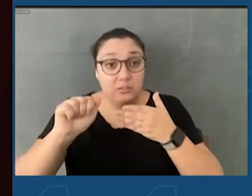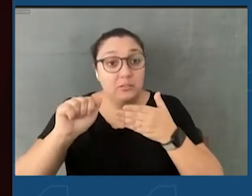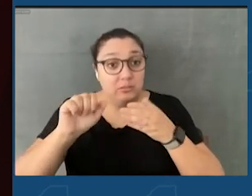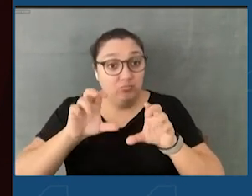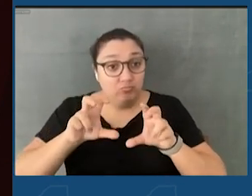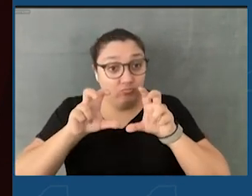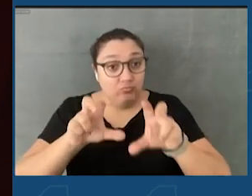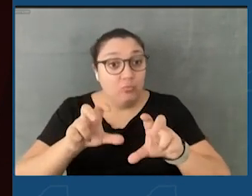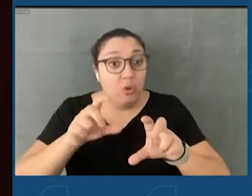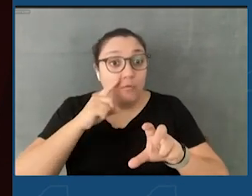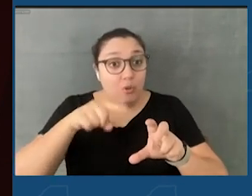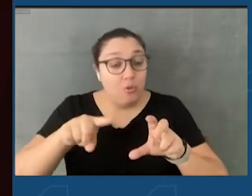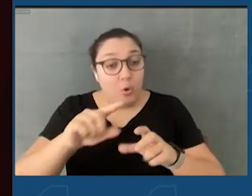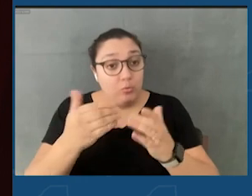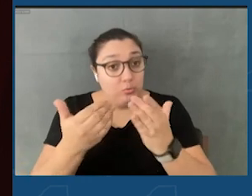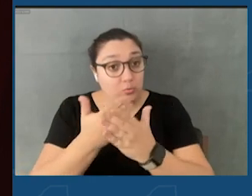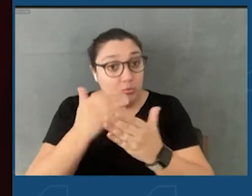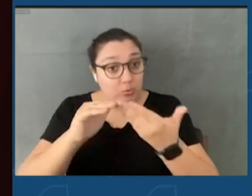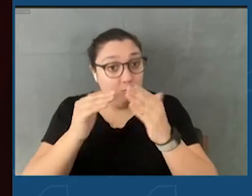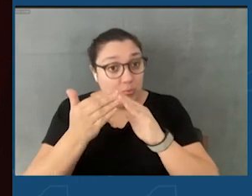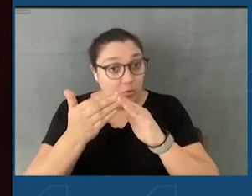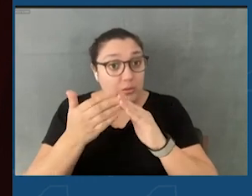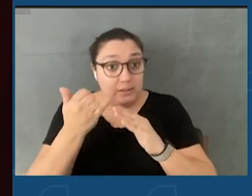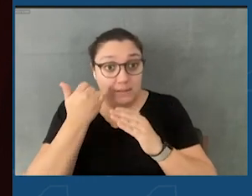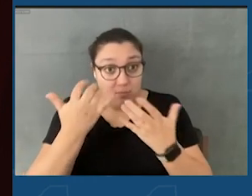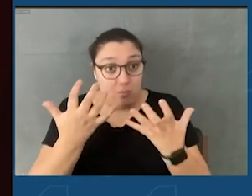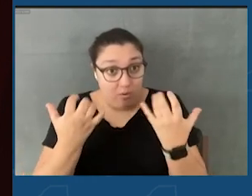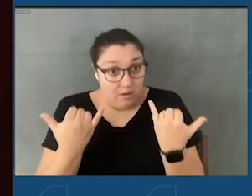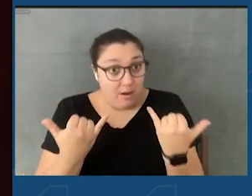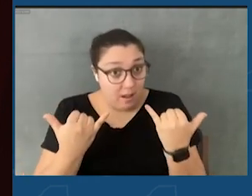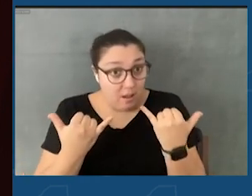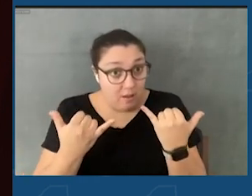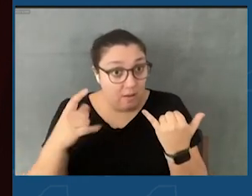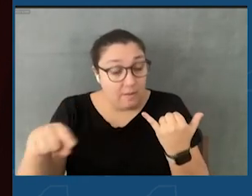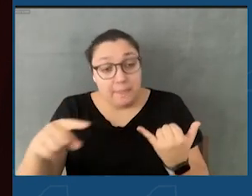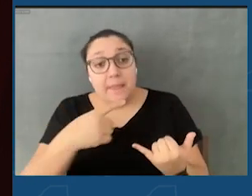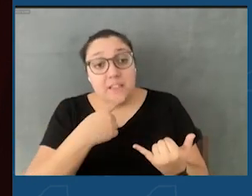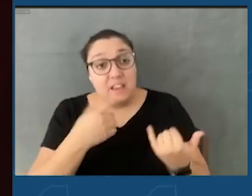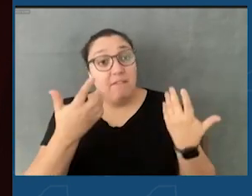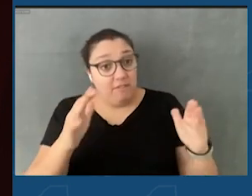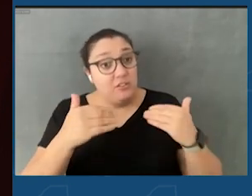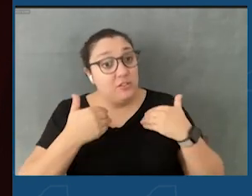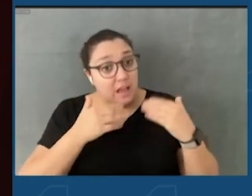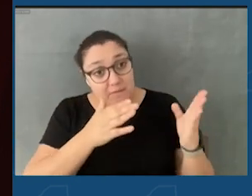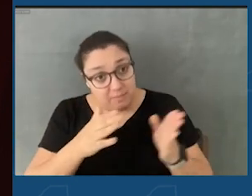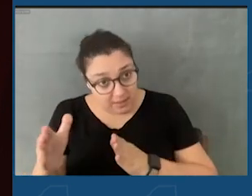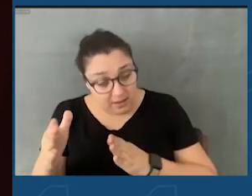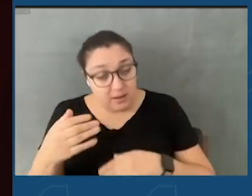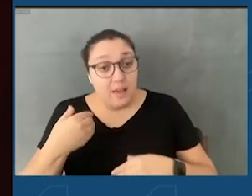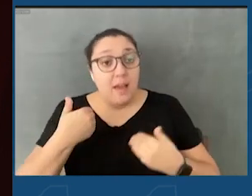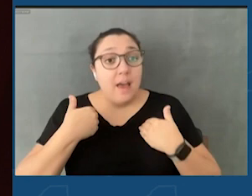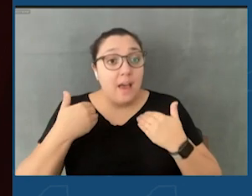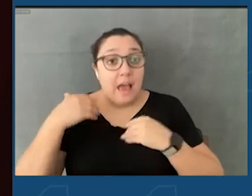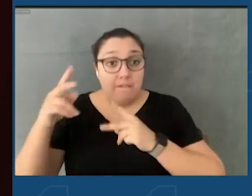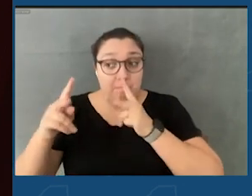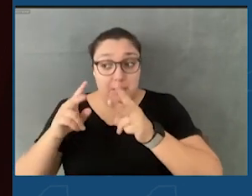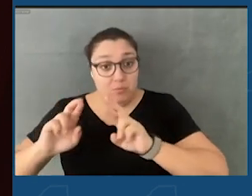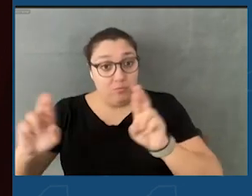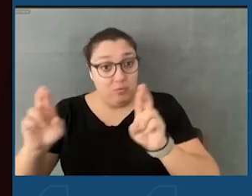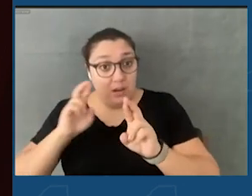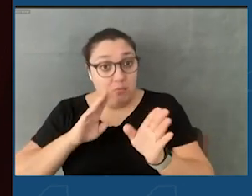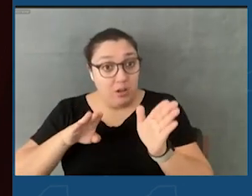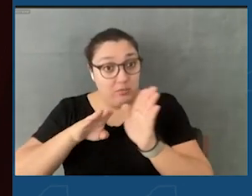want to step up right now and say, we have a plan, we have developers, we have a vision, we just want to know if we can get some